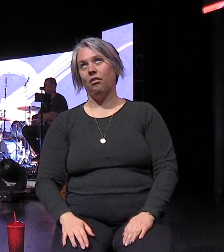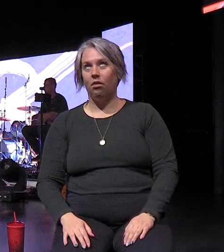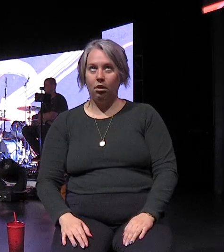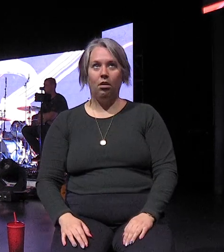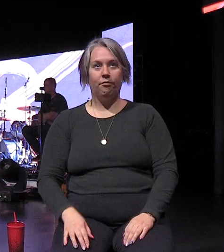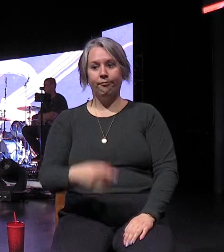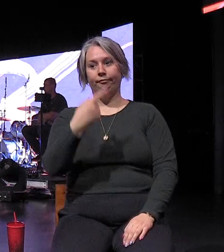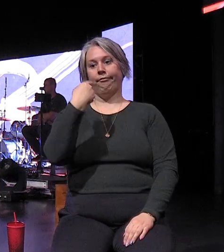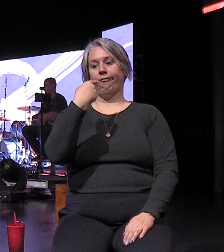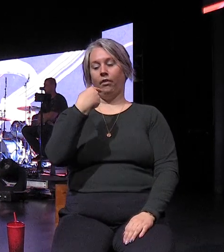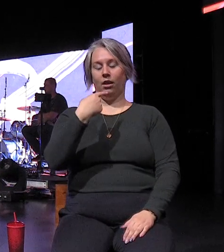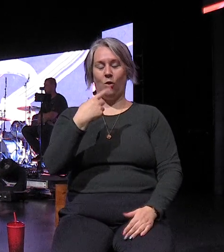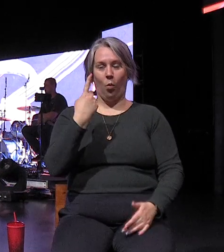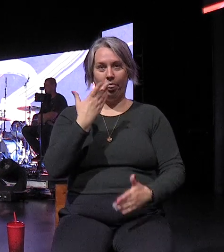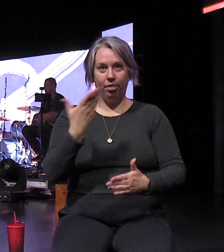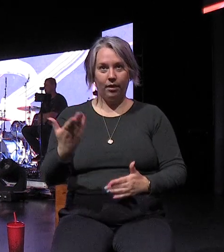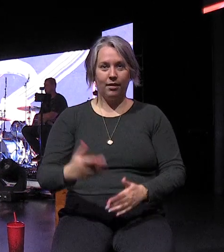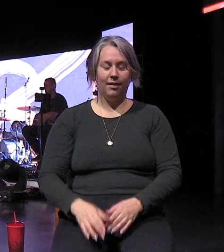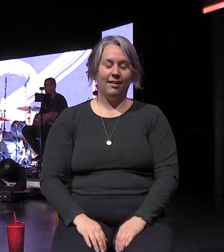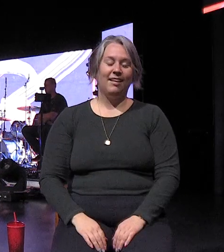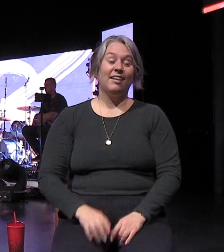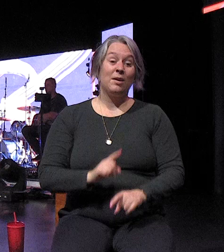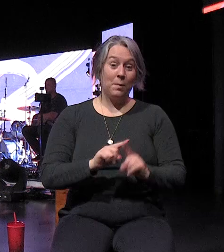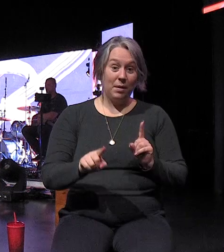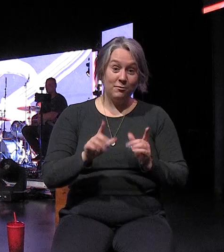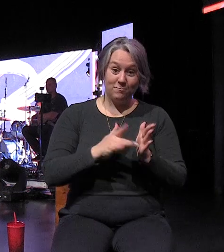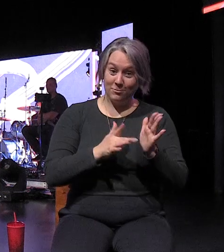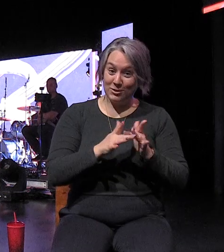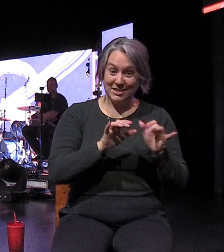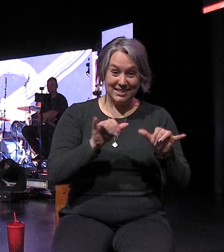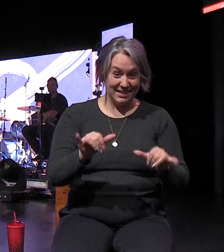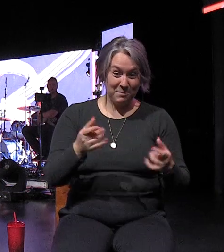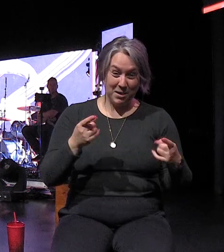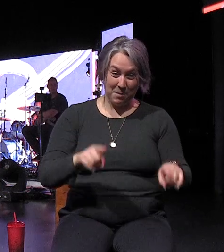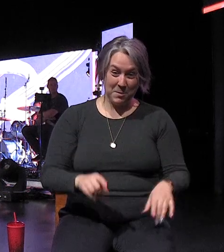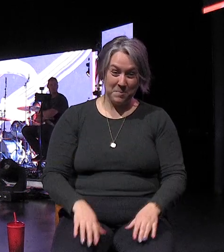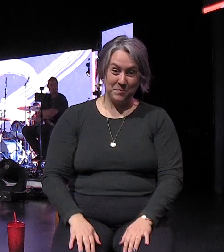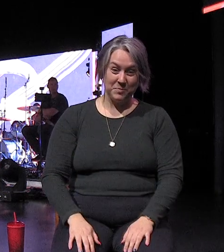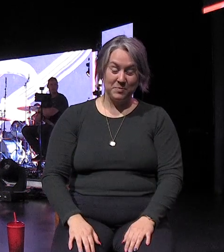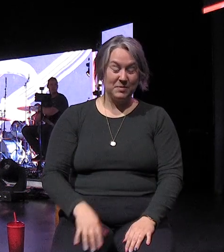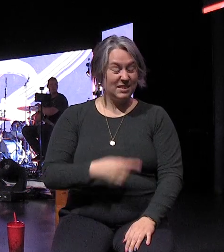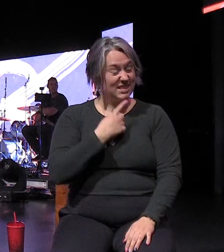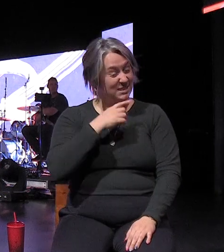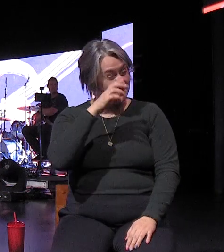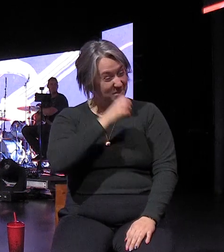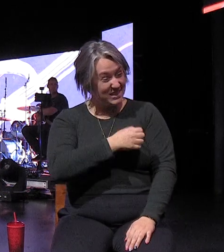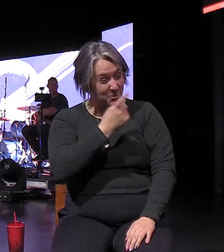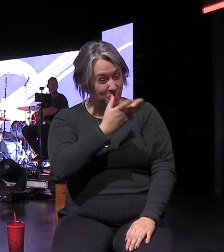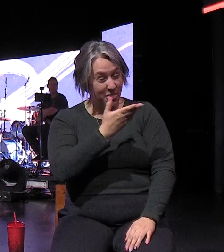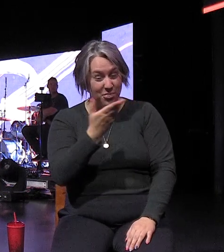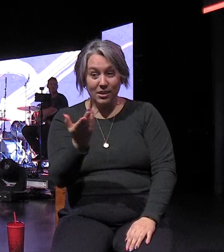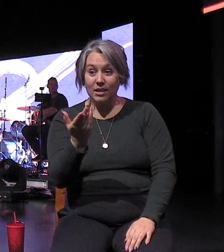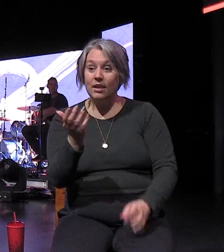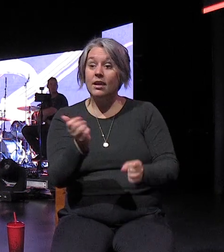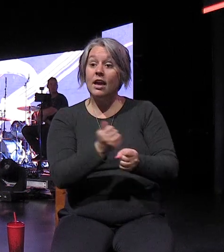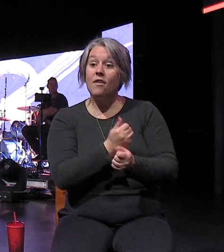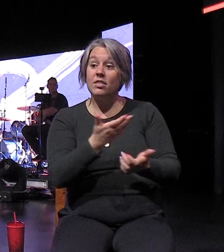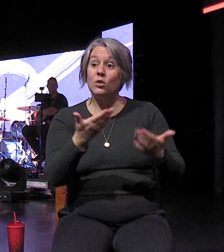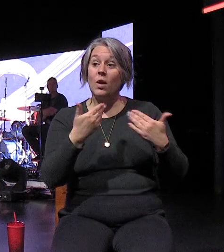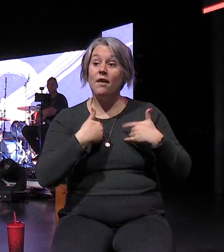if I'm real honest, right? But that's what Jesus did. He said, you still lack one thing. Sell all that you